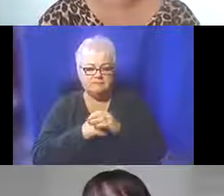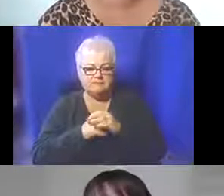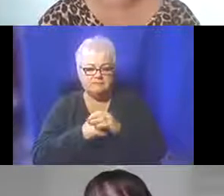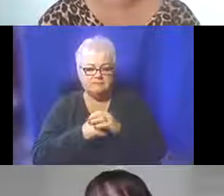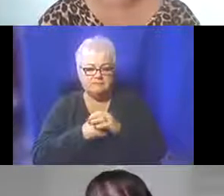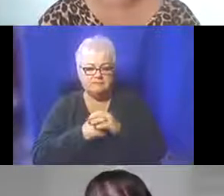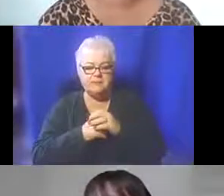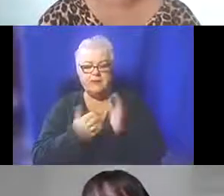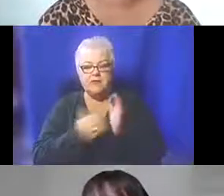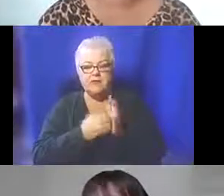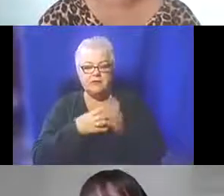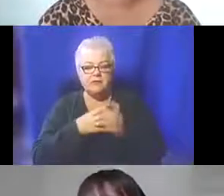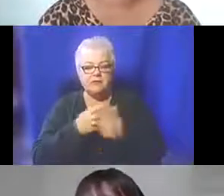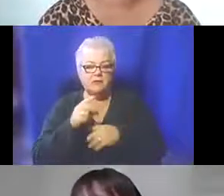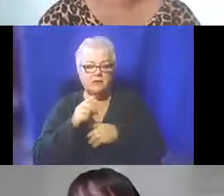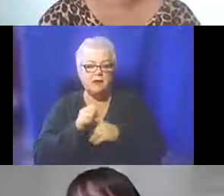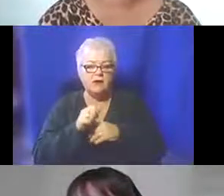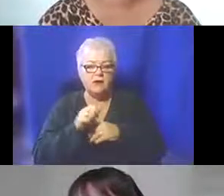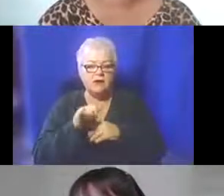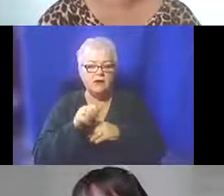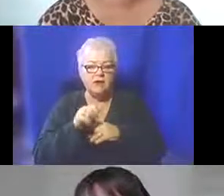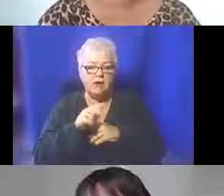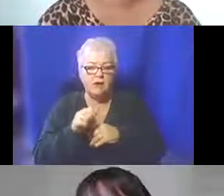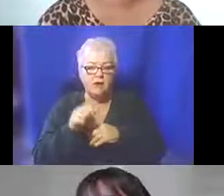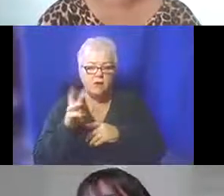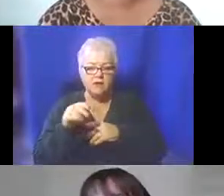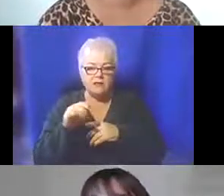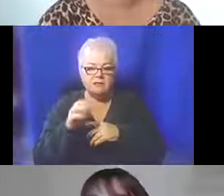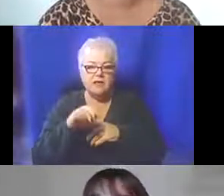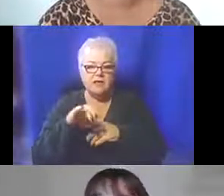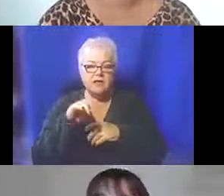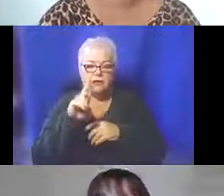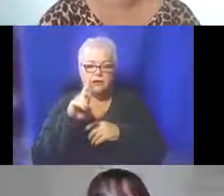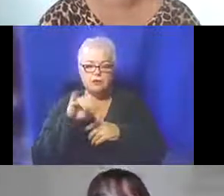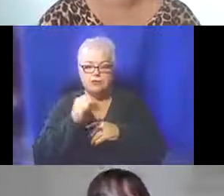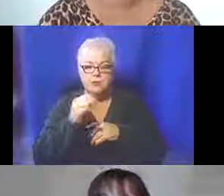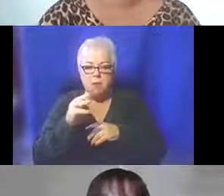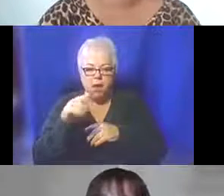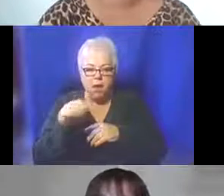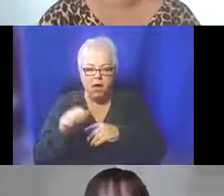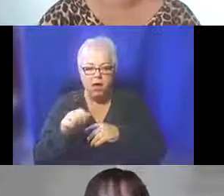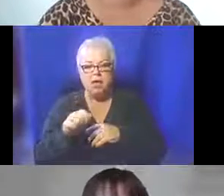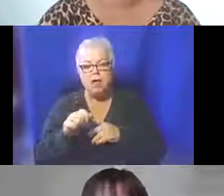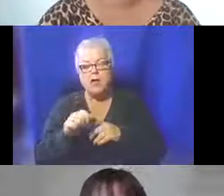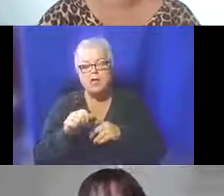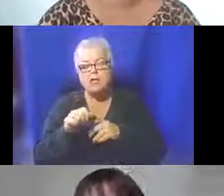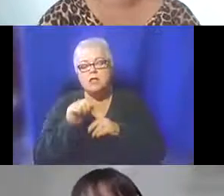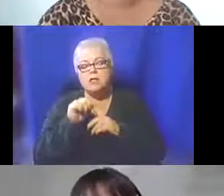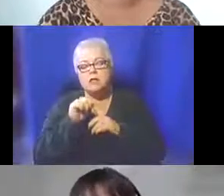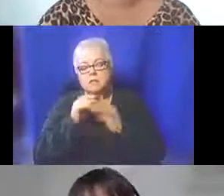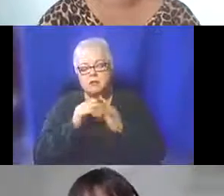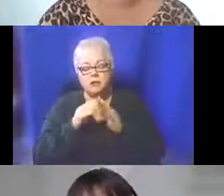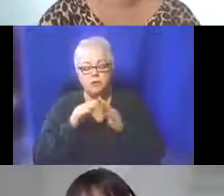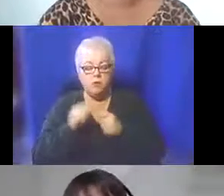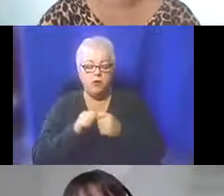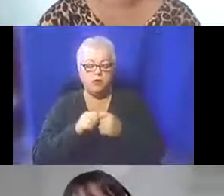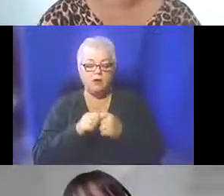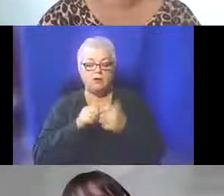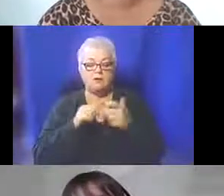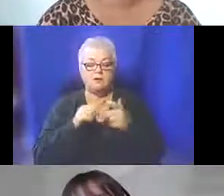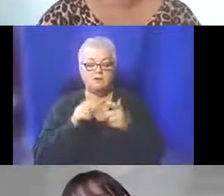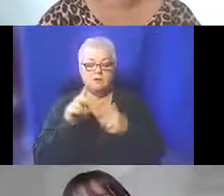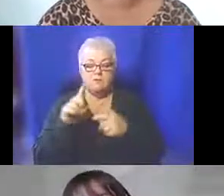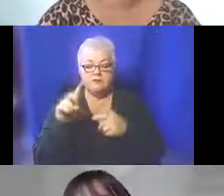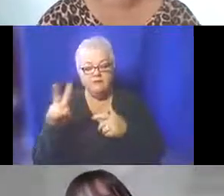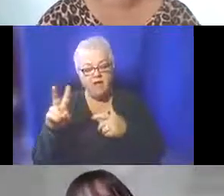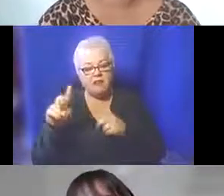And again, I'd like to introduce Ayana Wallace from Ujima Community. Ms. Wallace has worked for over a decade in the domestic violence field.